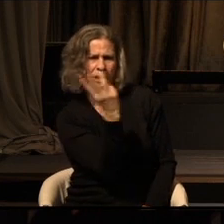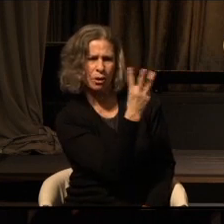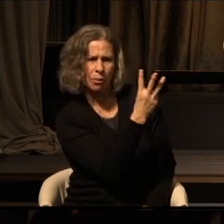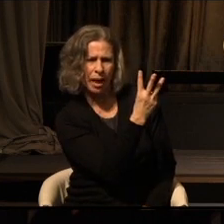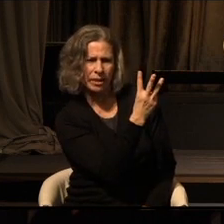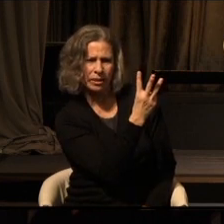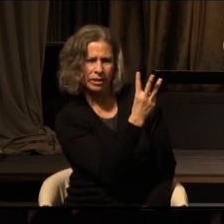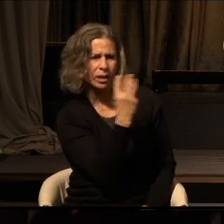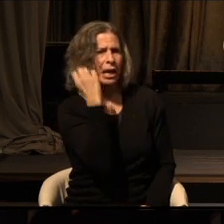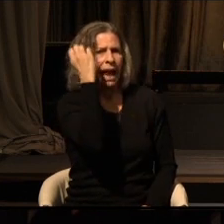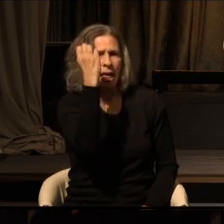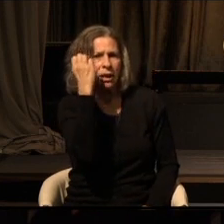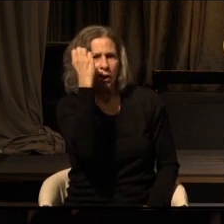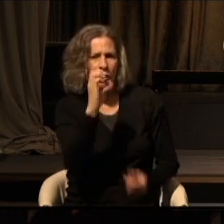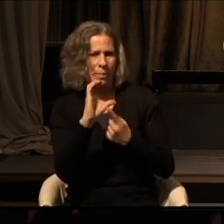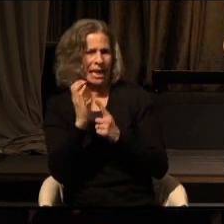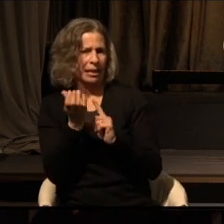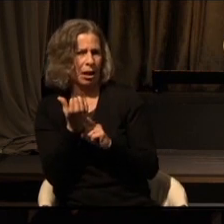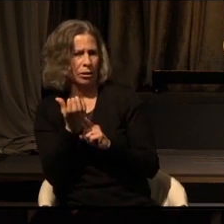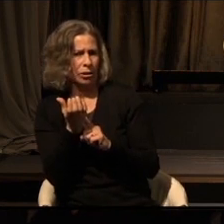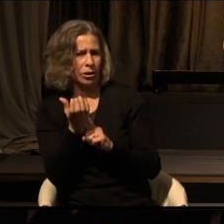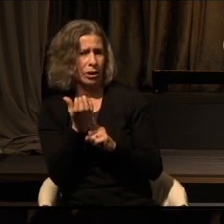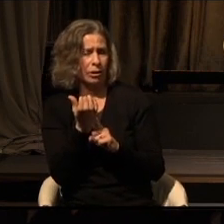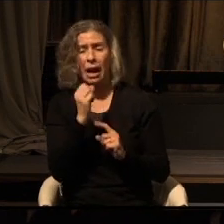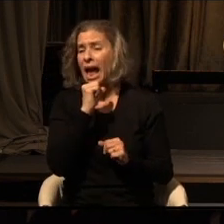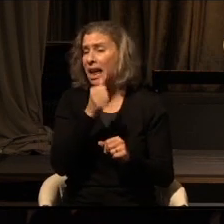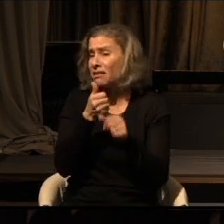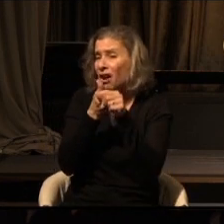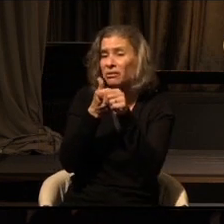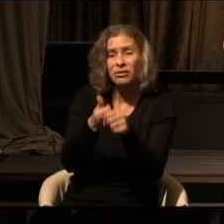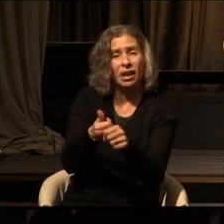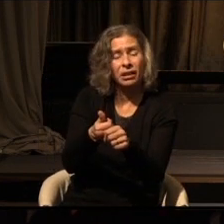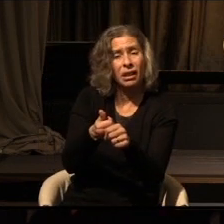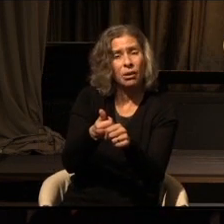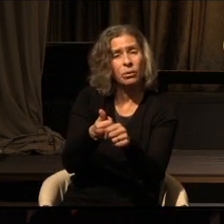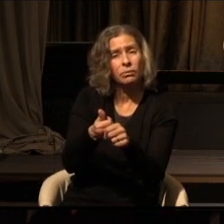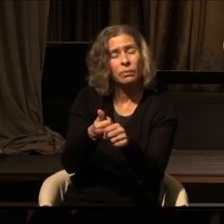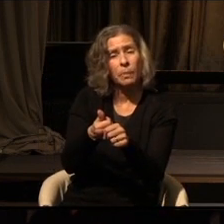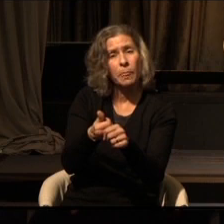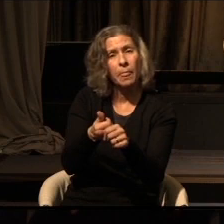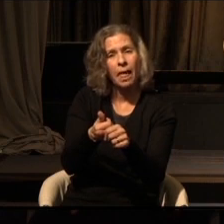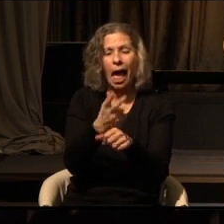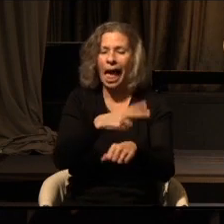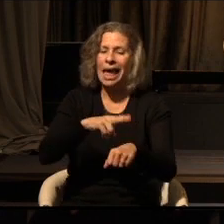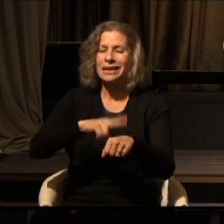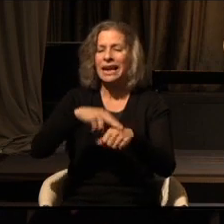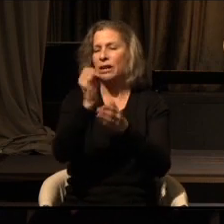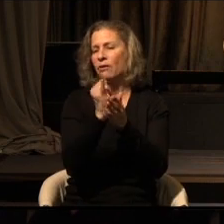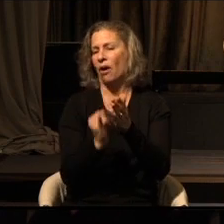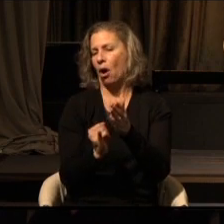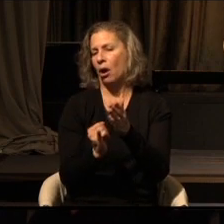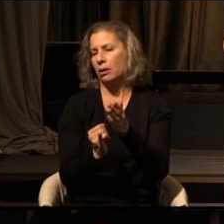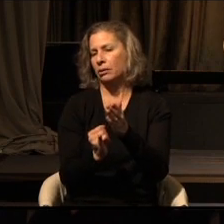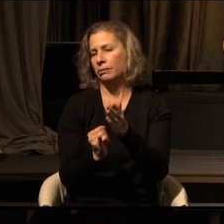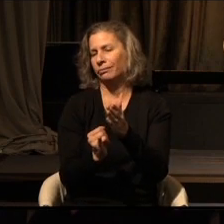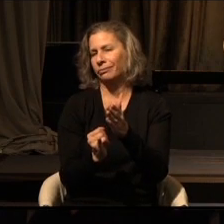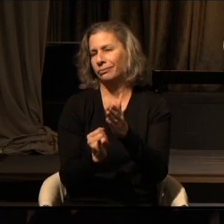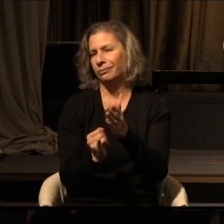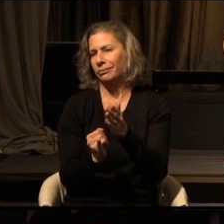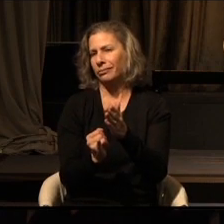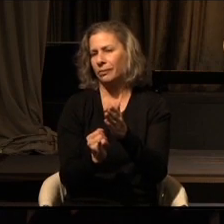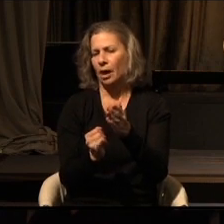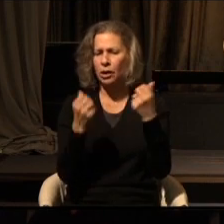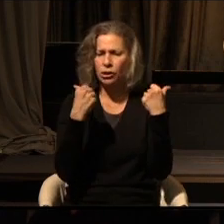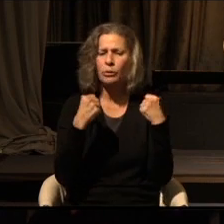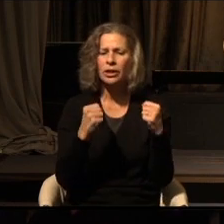and European canon, nor like what most people think of in terms of Native art. So he